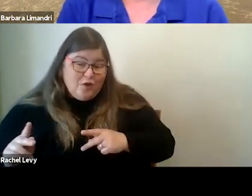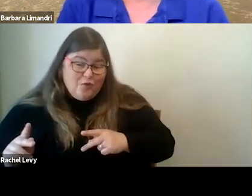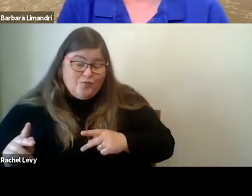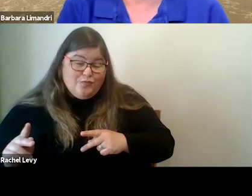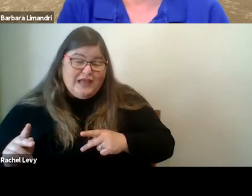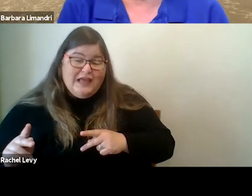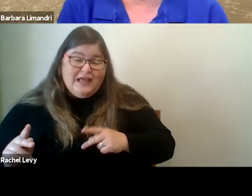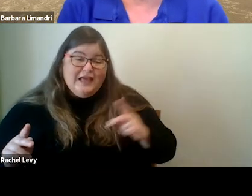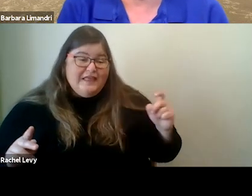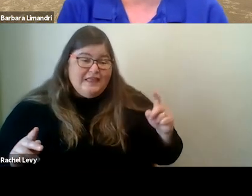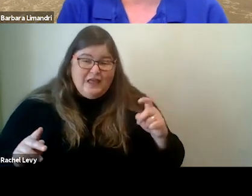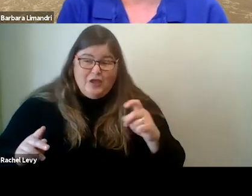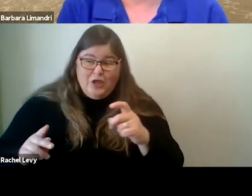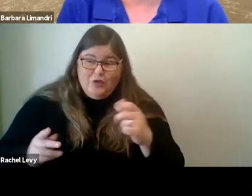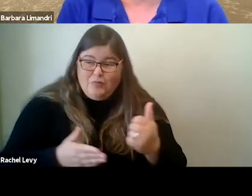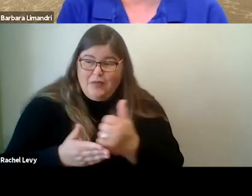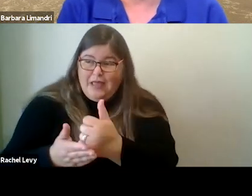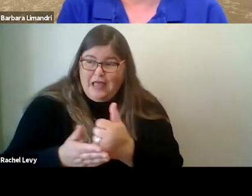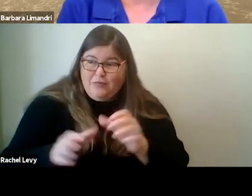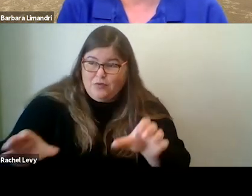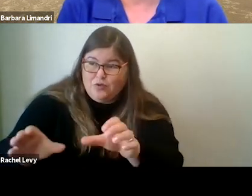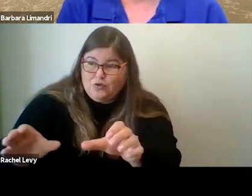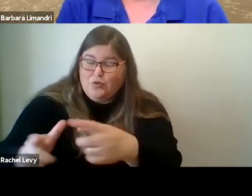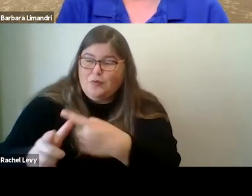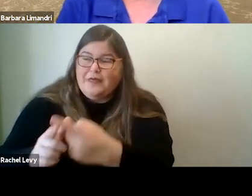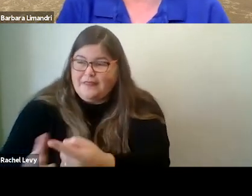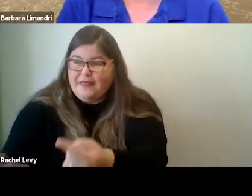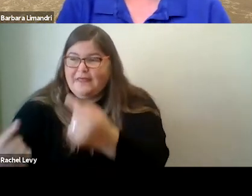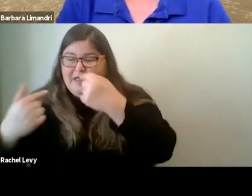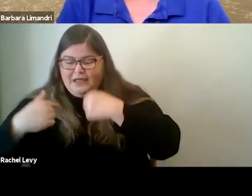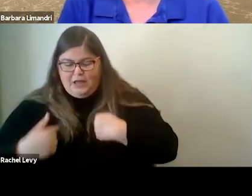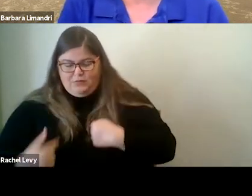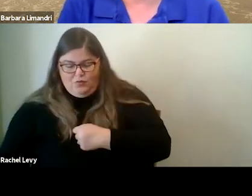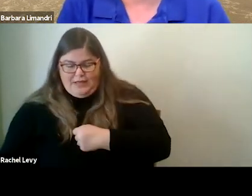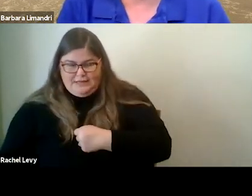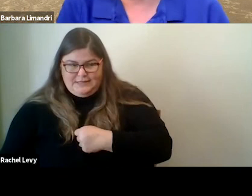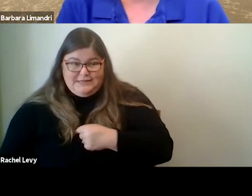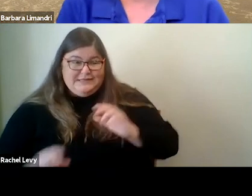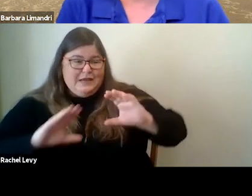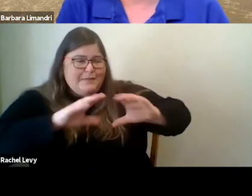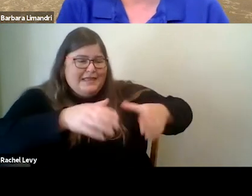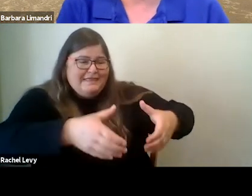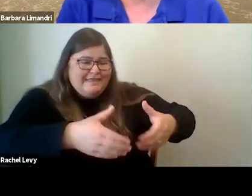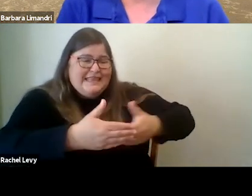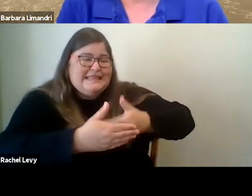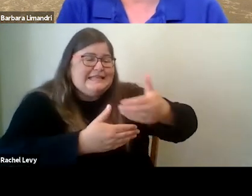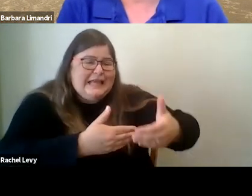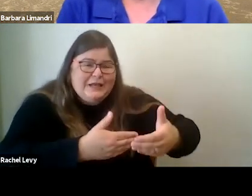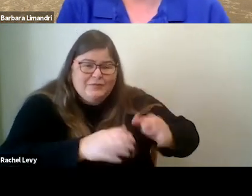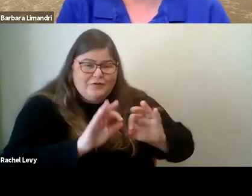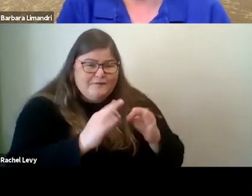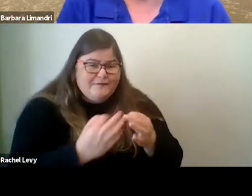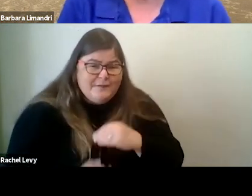after they're in the crisis, after they've made an attempt, but it's the neighbor, it's the family